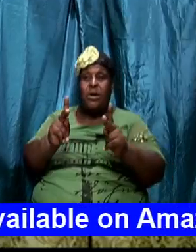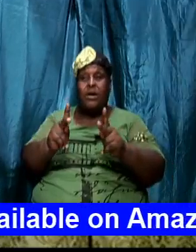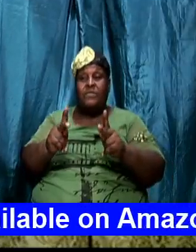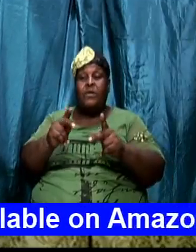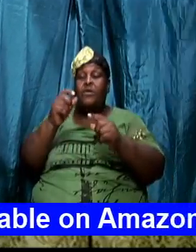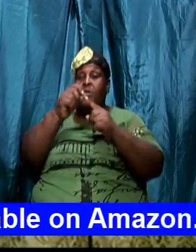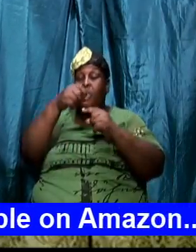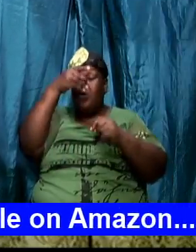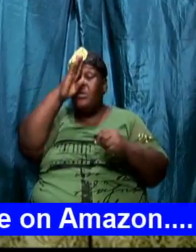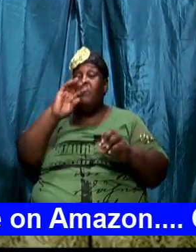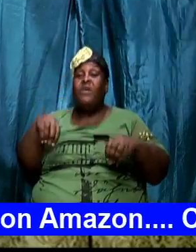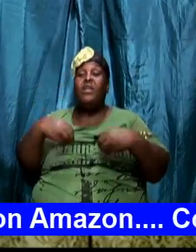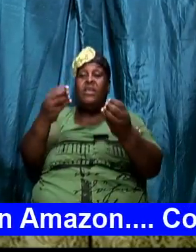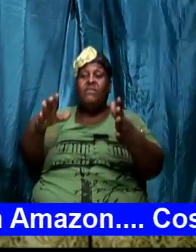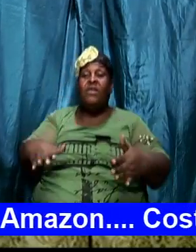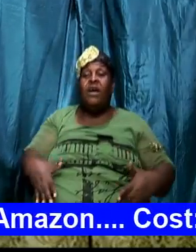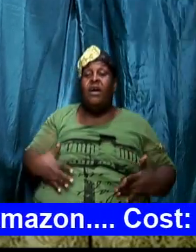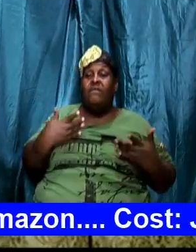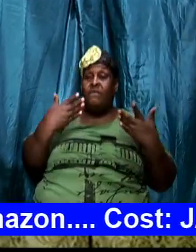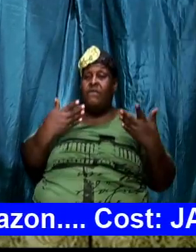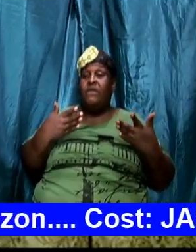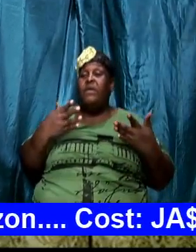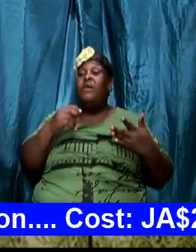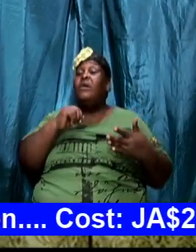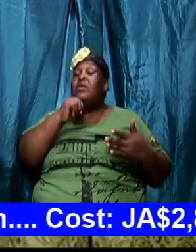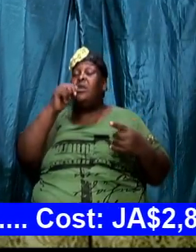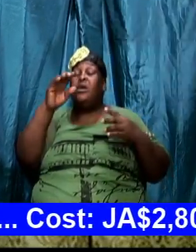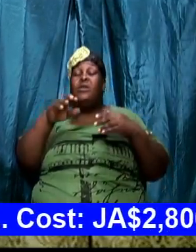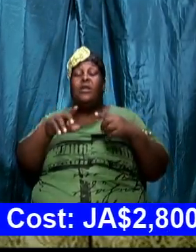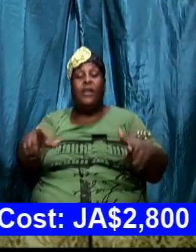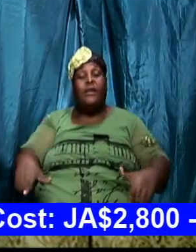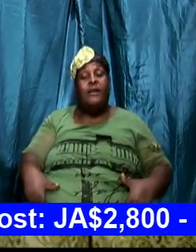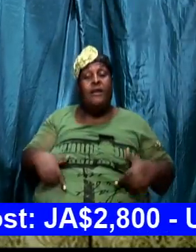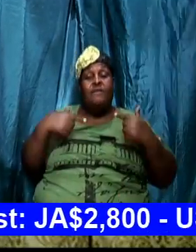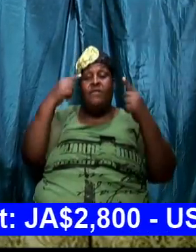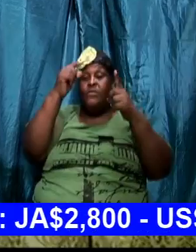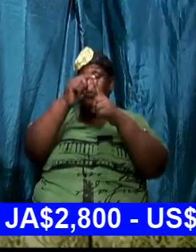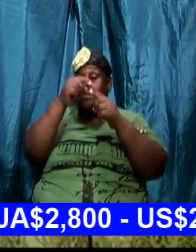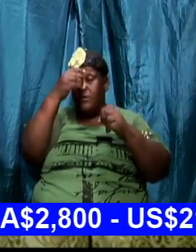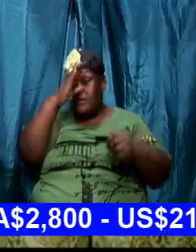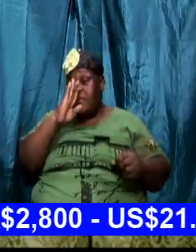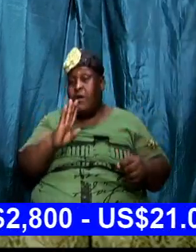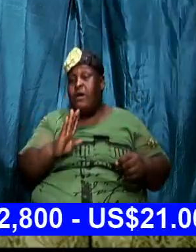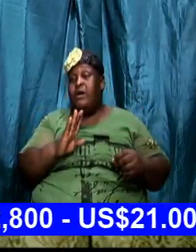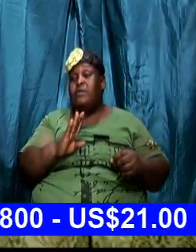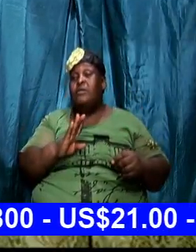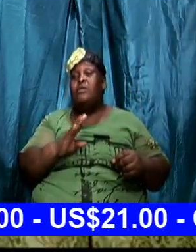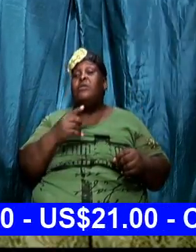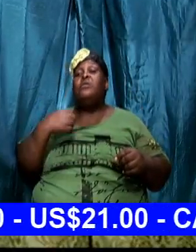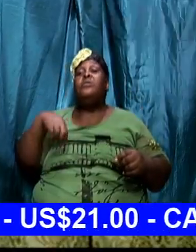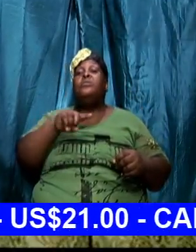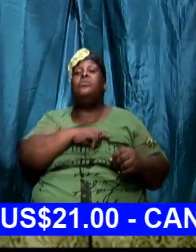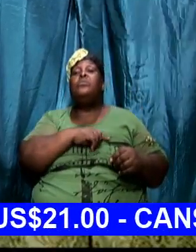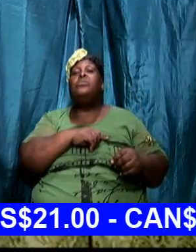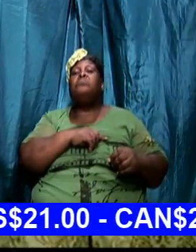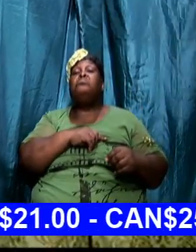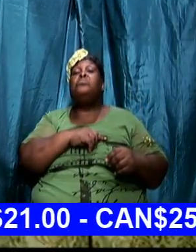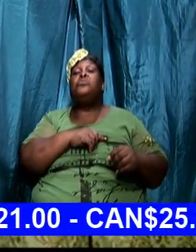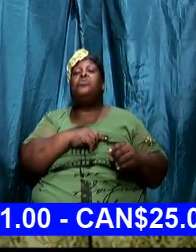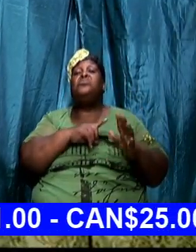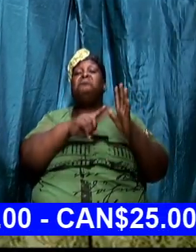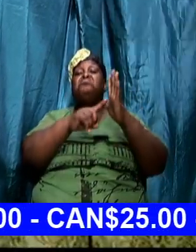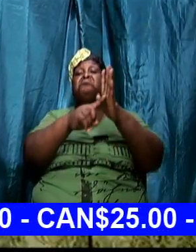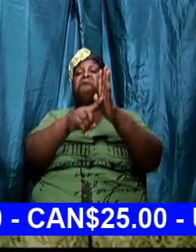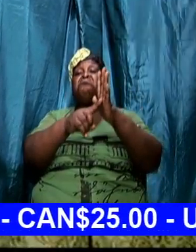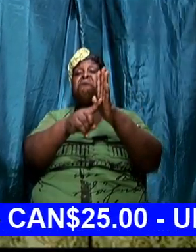life. And if we are not walking according to the Word, we are going to declare it as we are